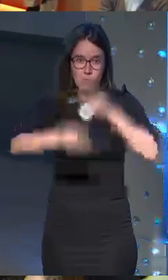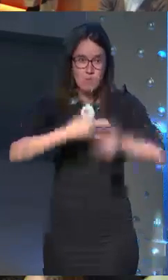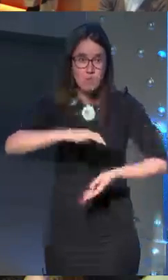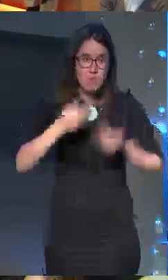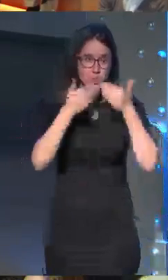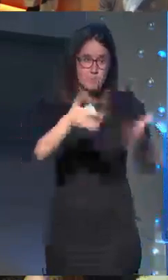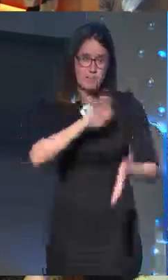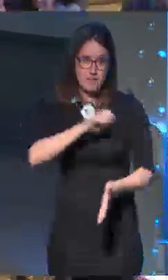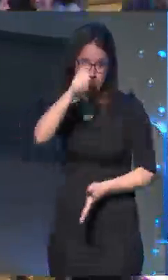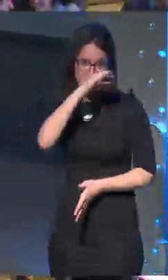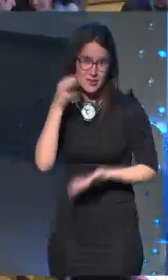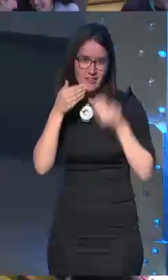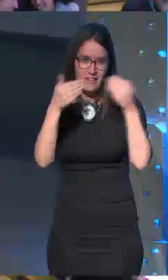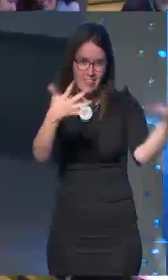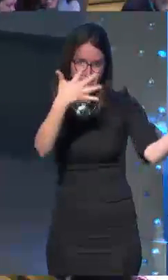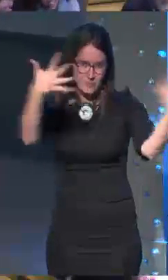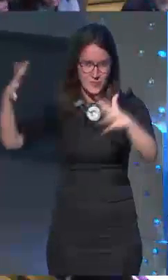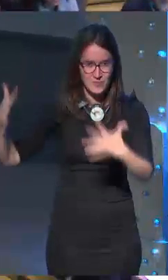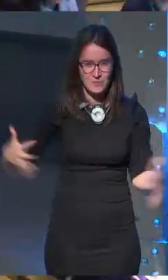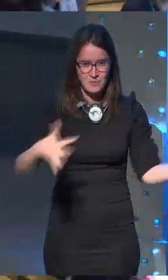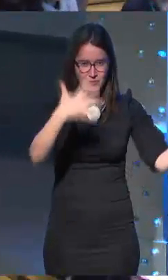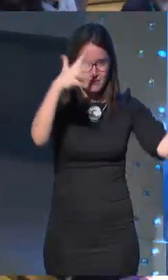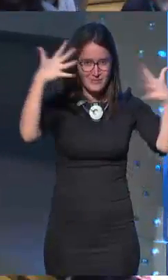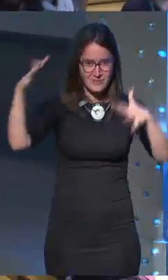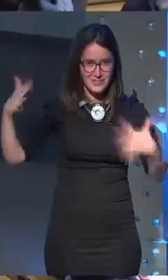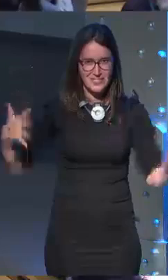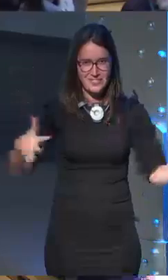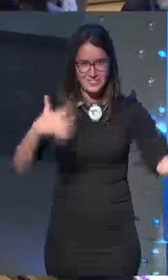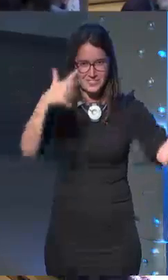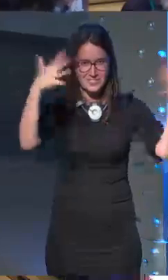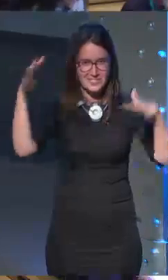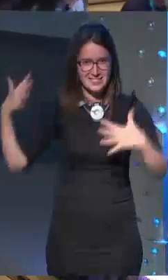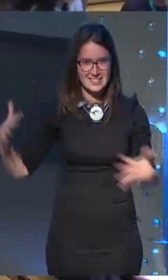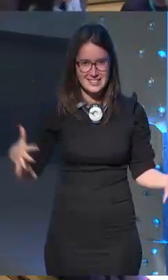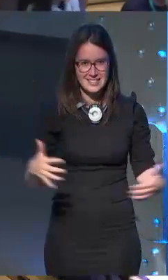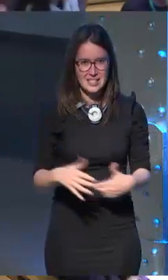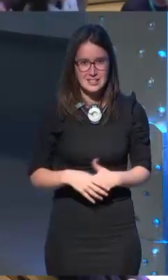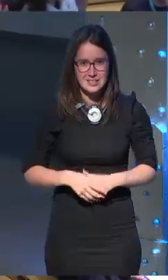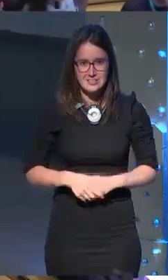Thank you. Good.